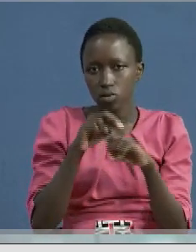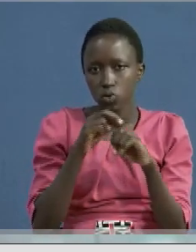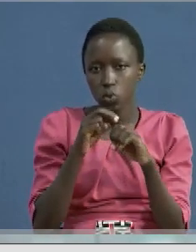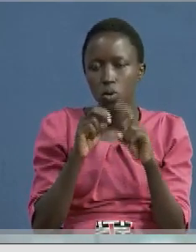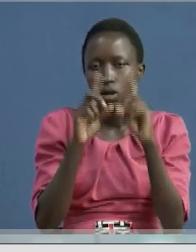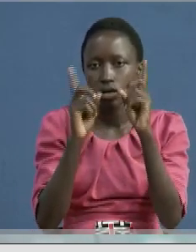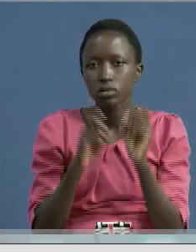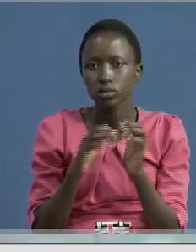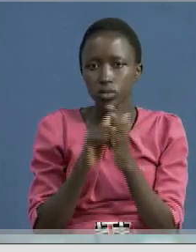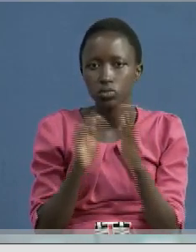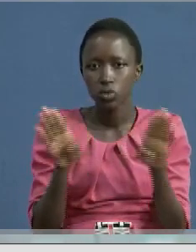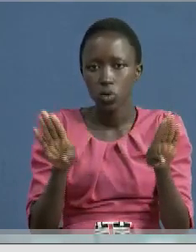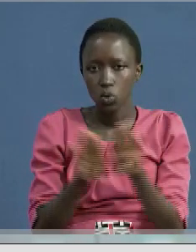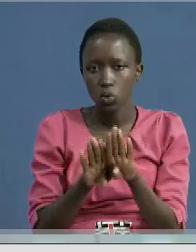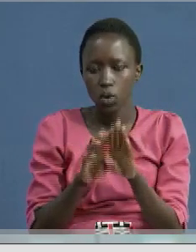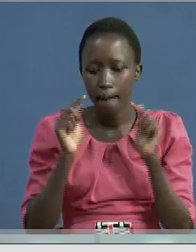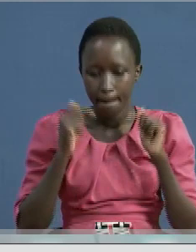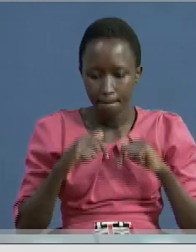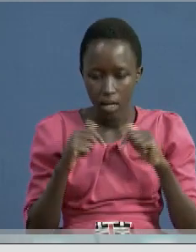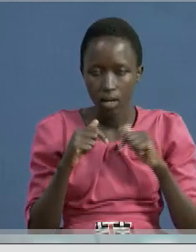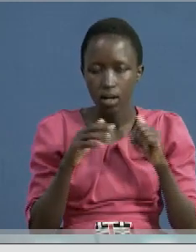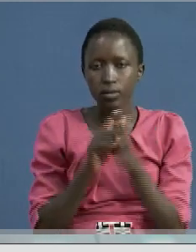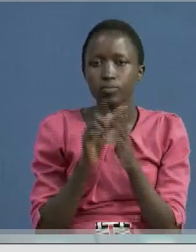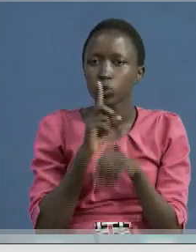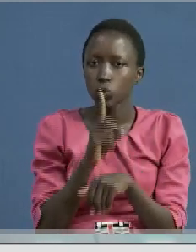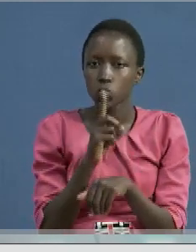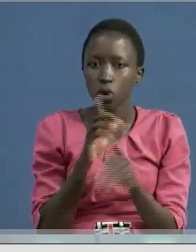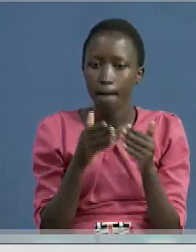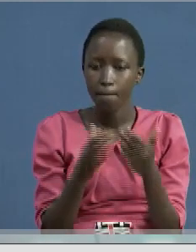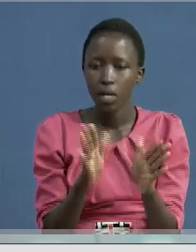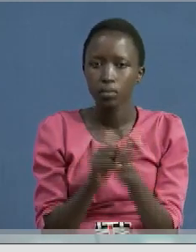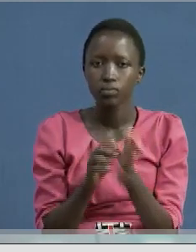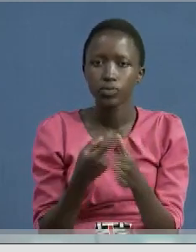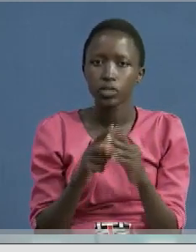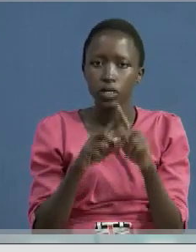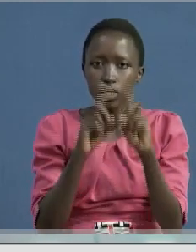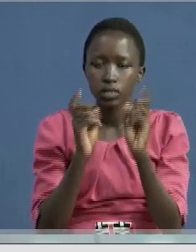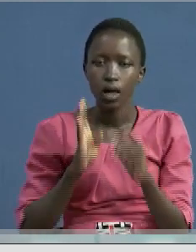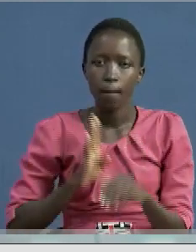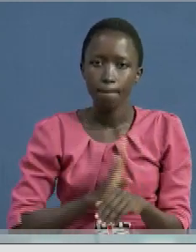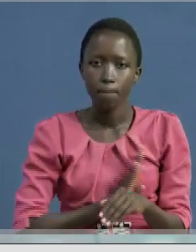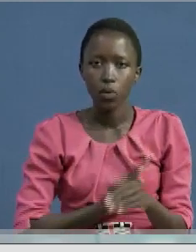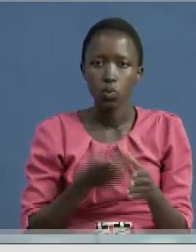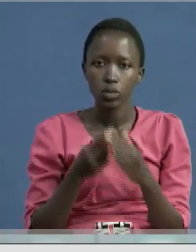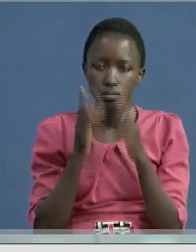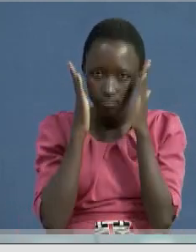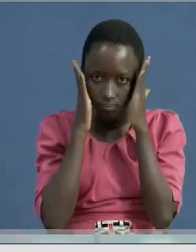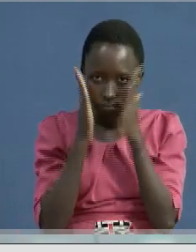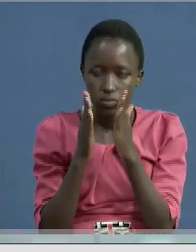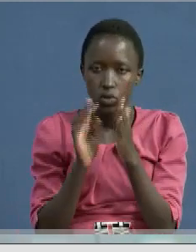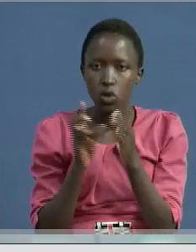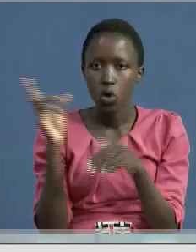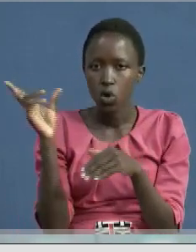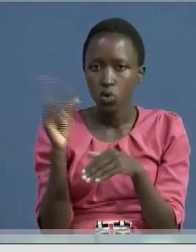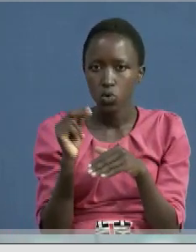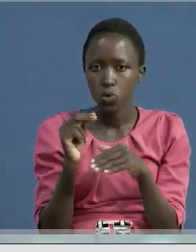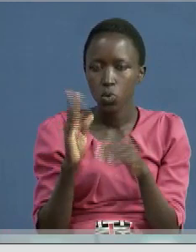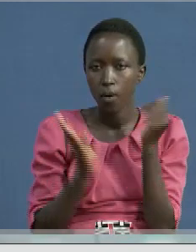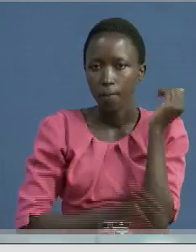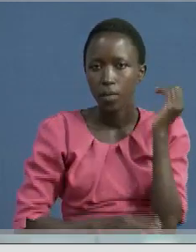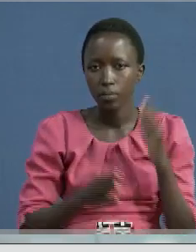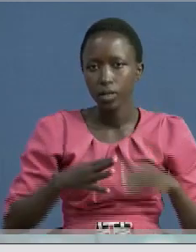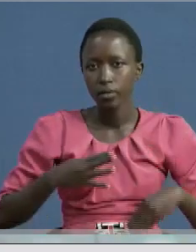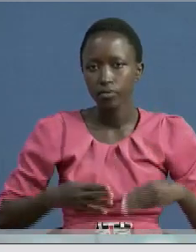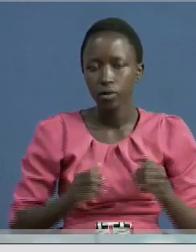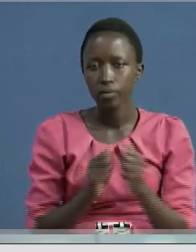exams will be shut down immediately, assuring the public that the exam body was keen to ensure no misconducts occur.